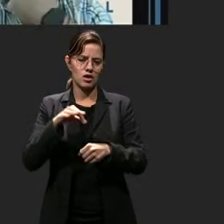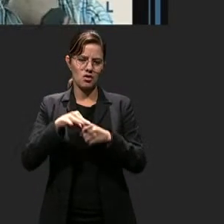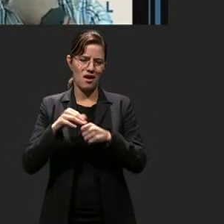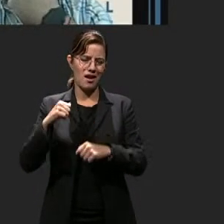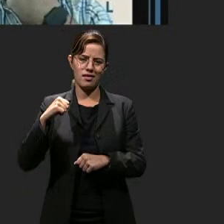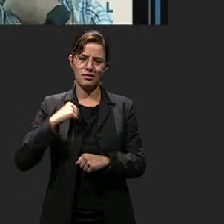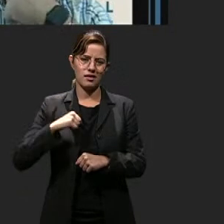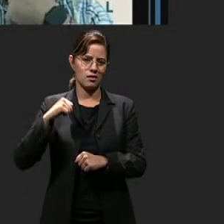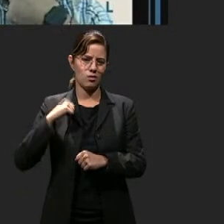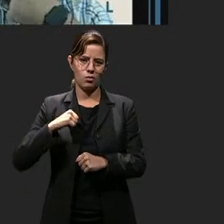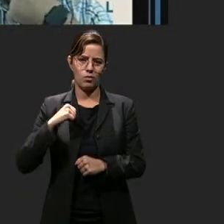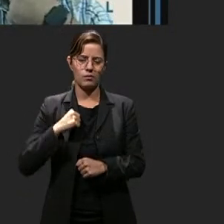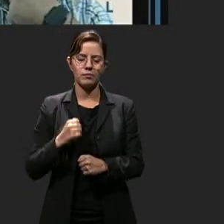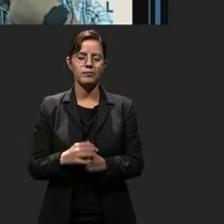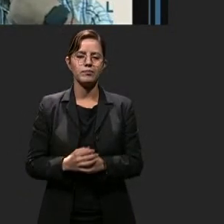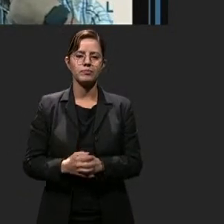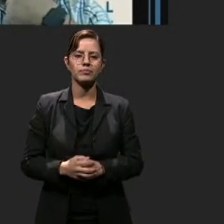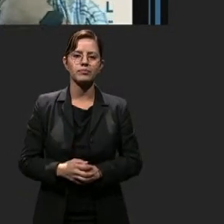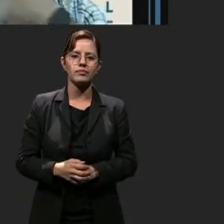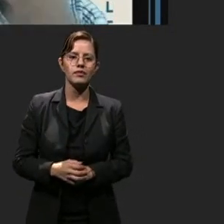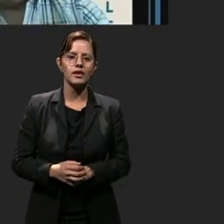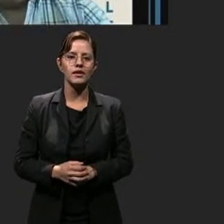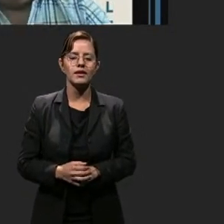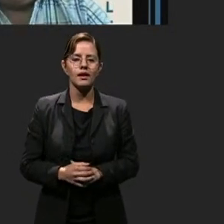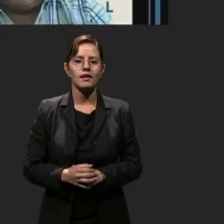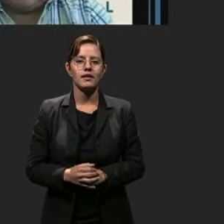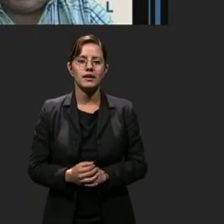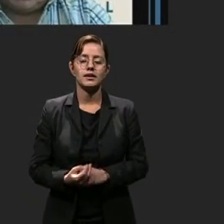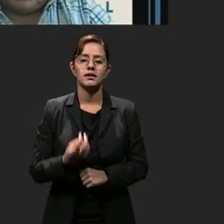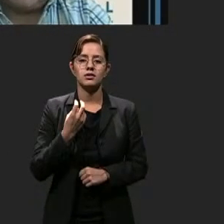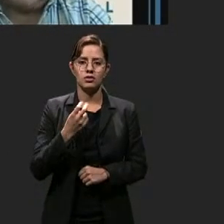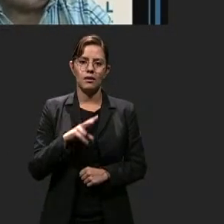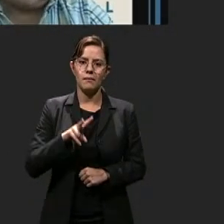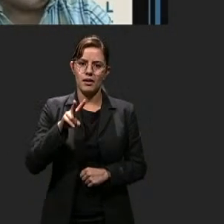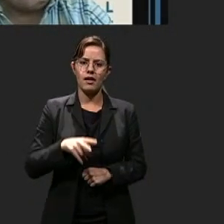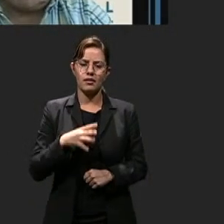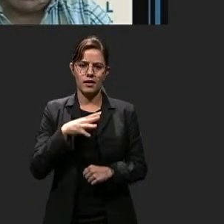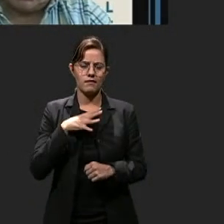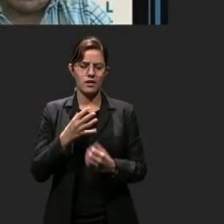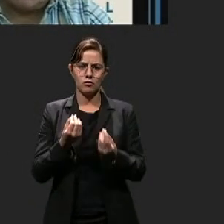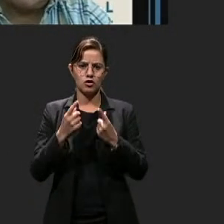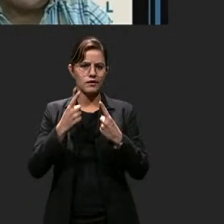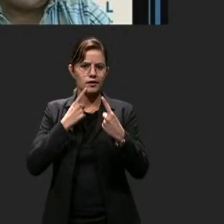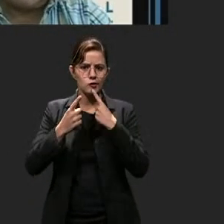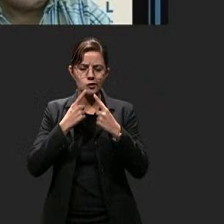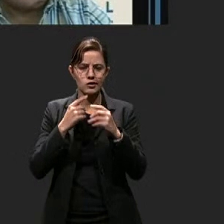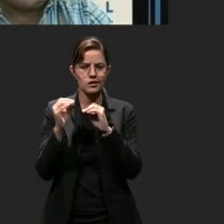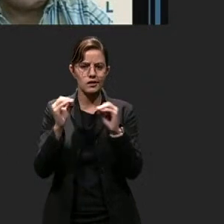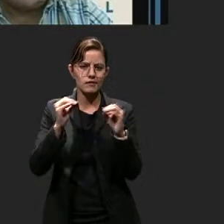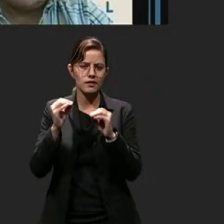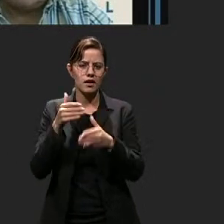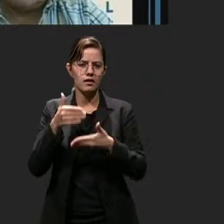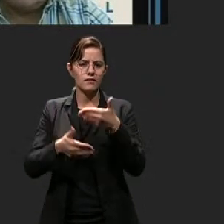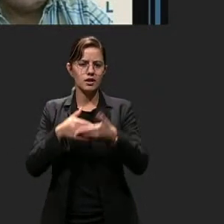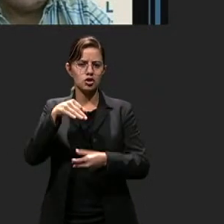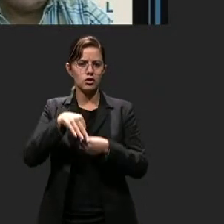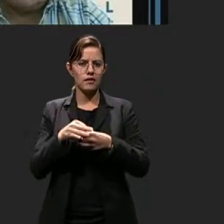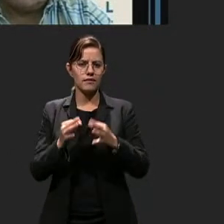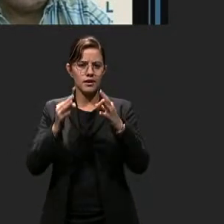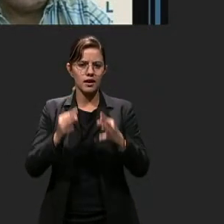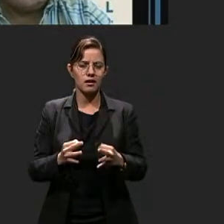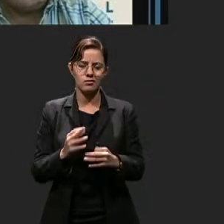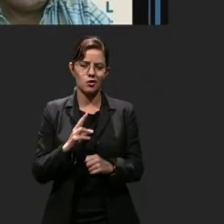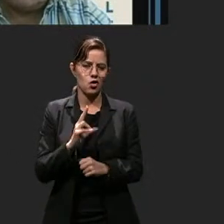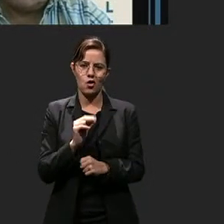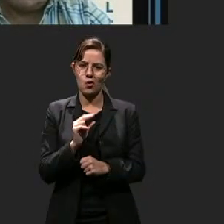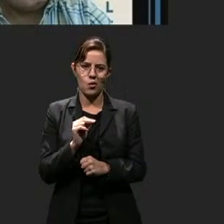very precarious or poor administration election systems, where there were many discussions on the quality of the